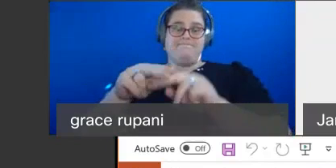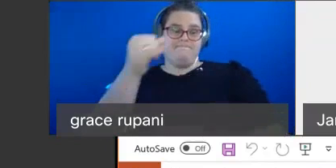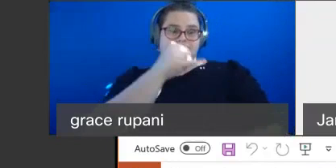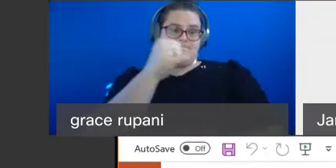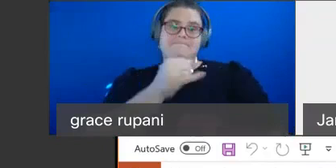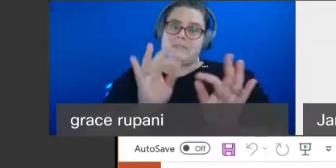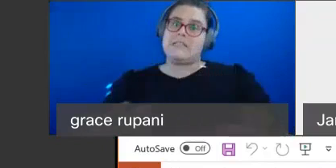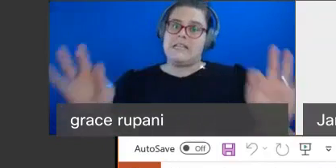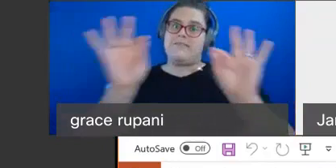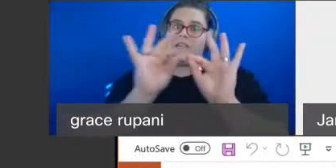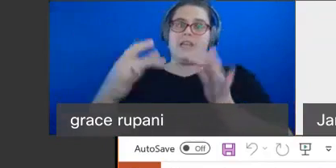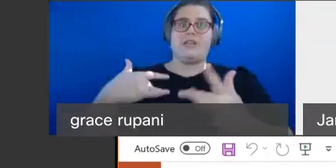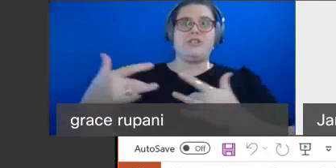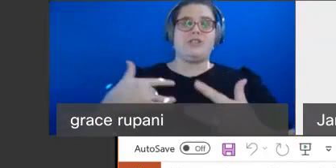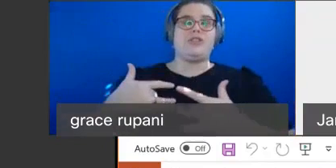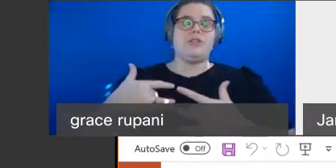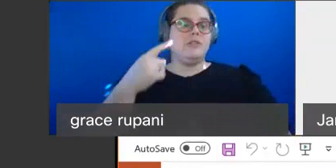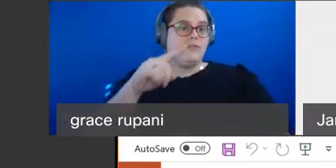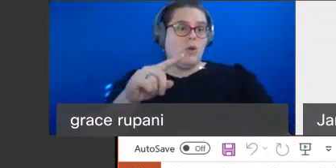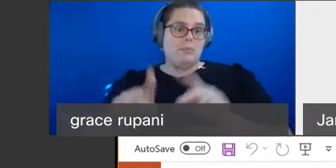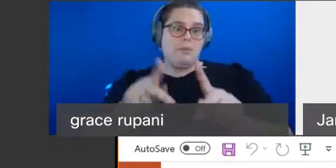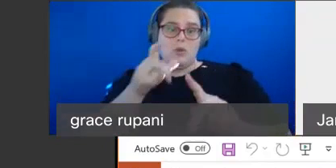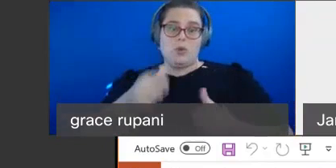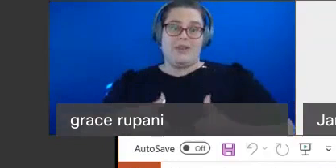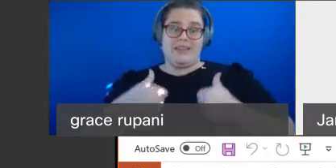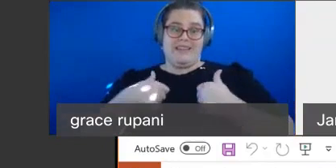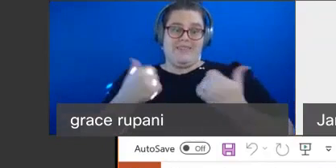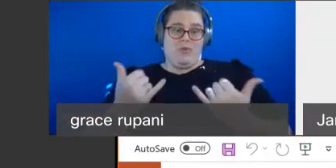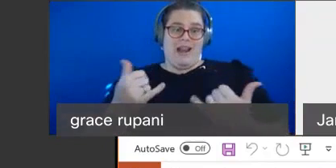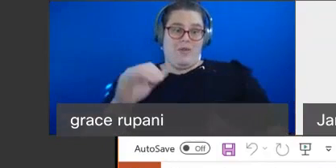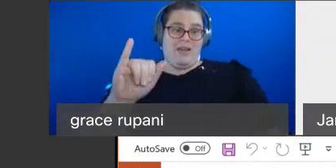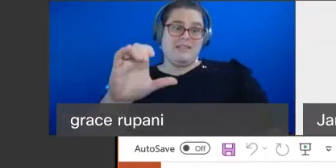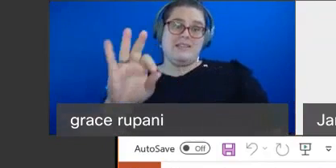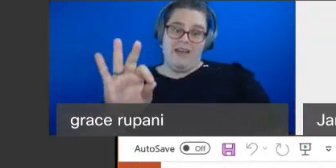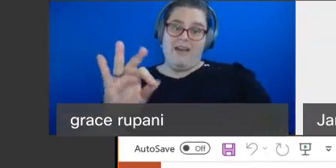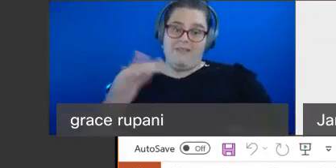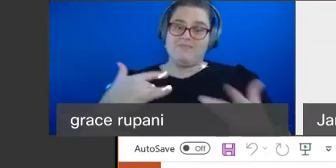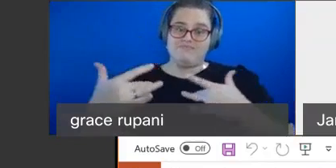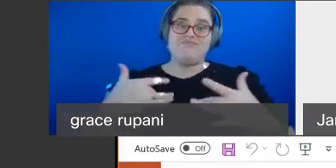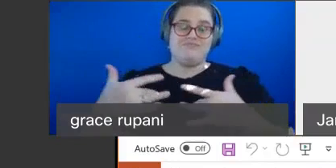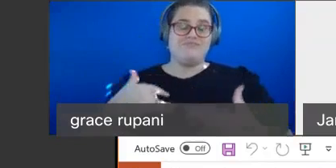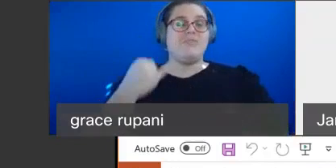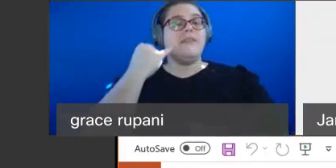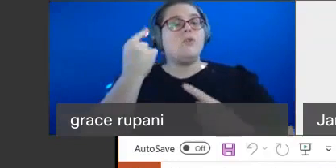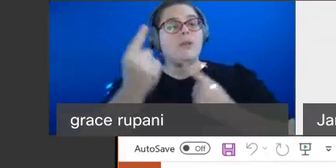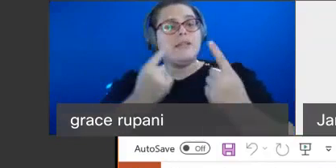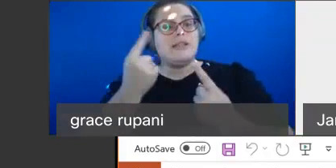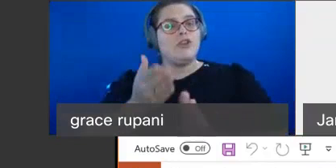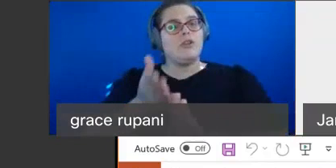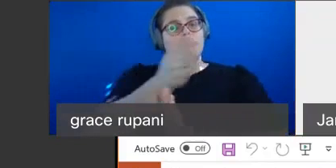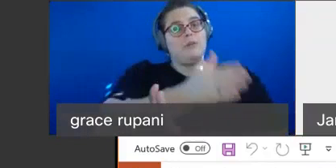concern of people in intermediate care facilities, especially when we consider the prior slide about the